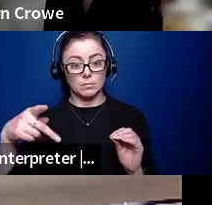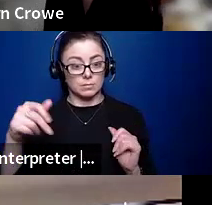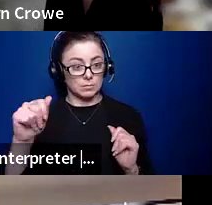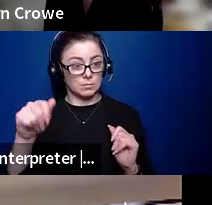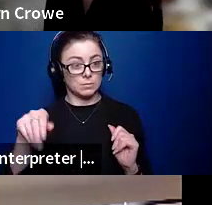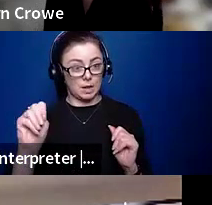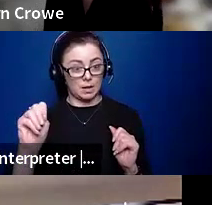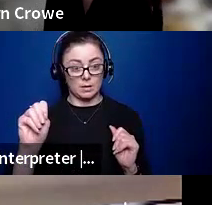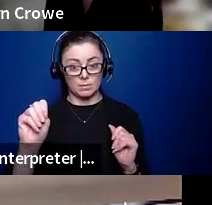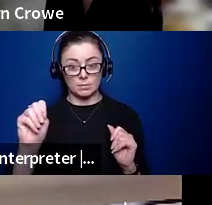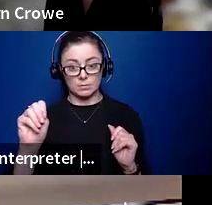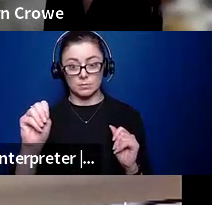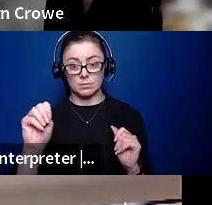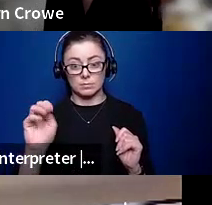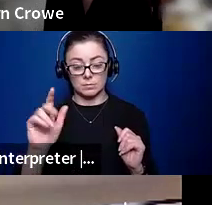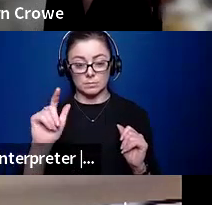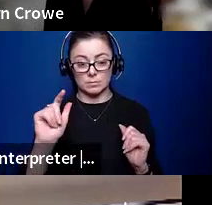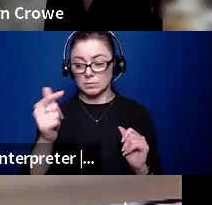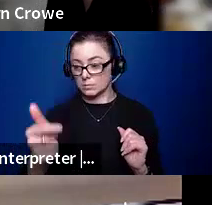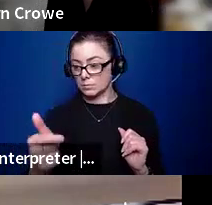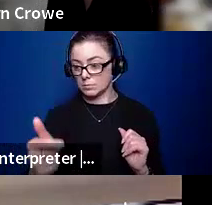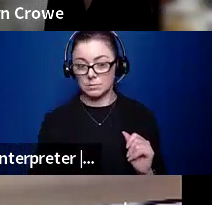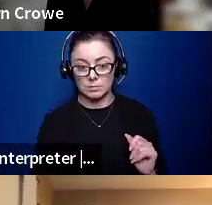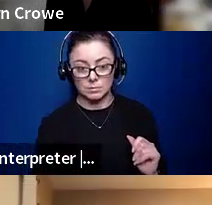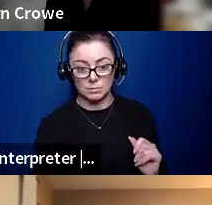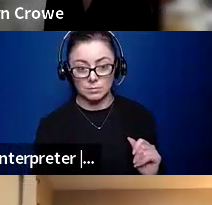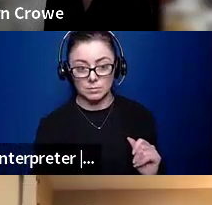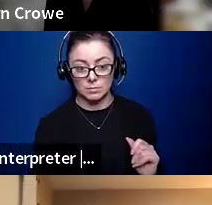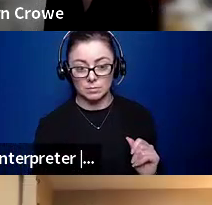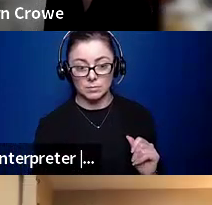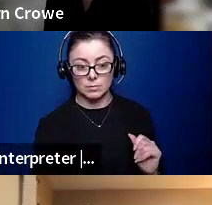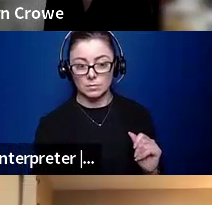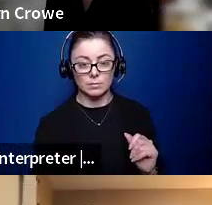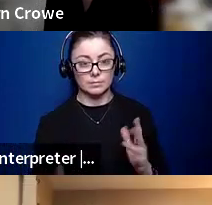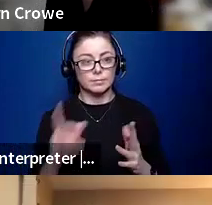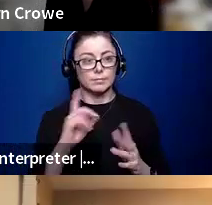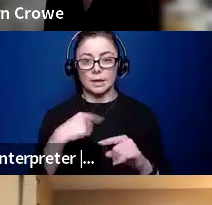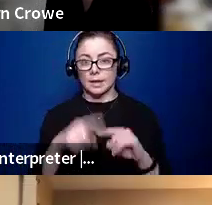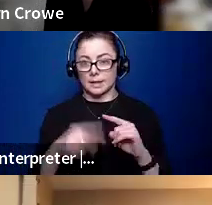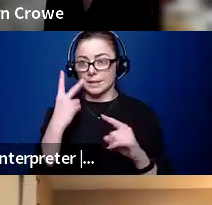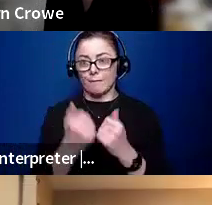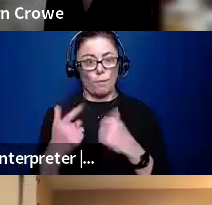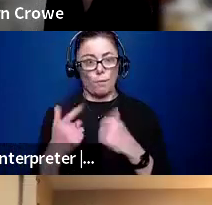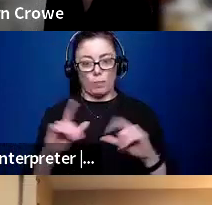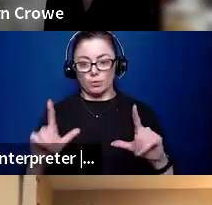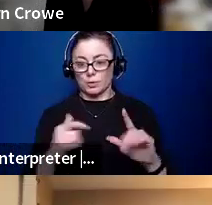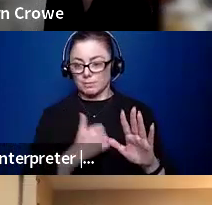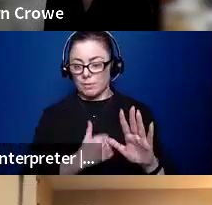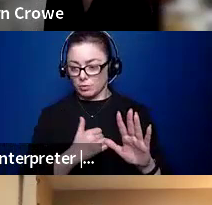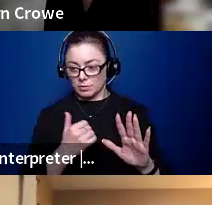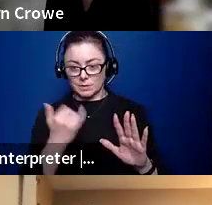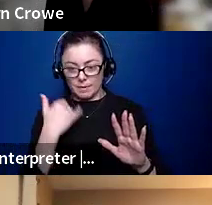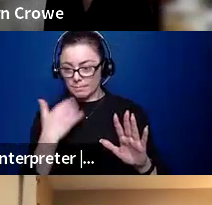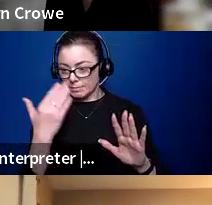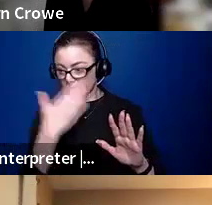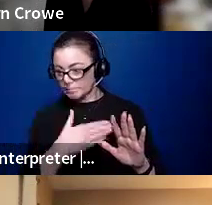are next on the list. Yes, thank you for holding this meeting. It's so important. And I'll be quick. So here's my experience, and Joel